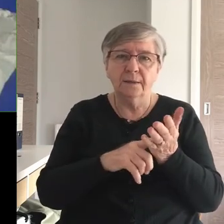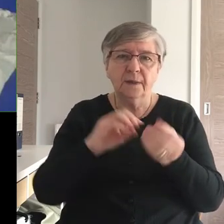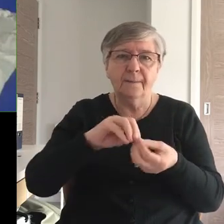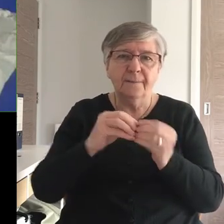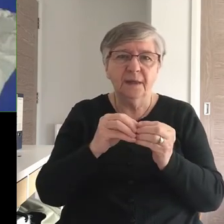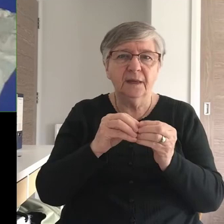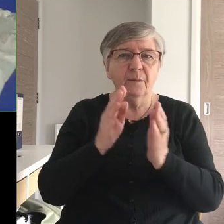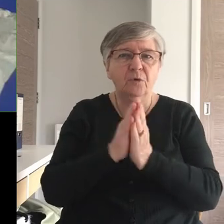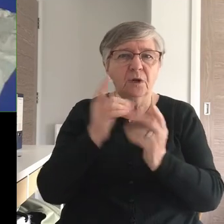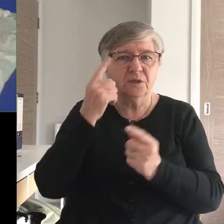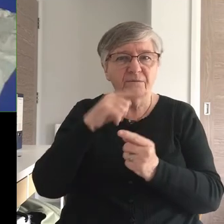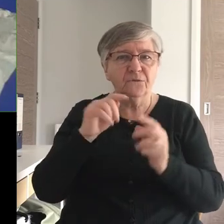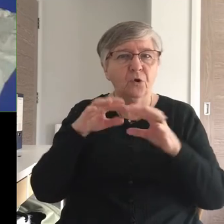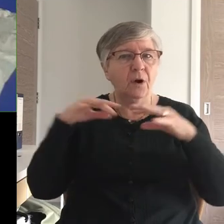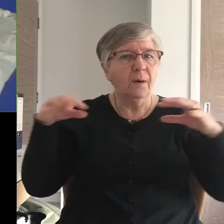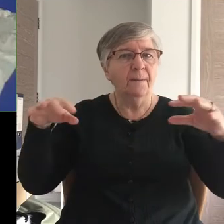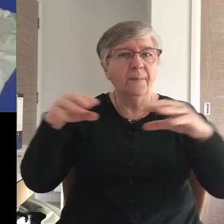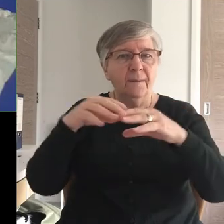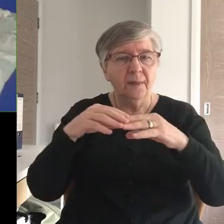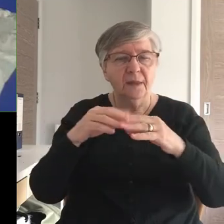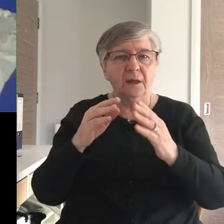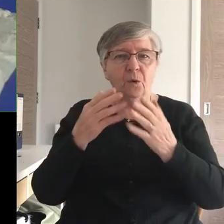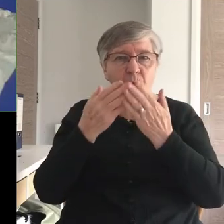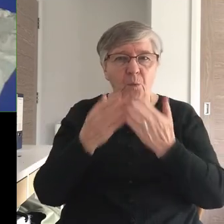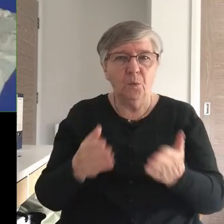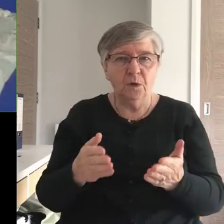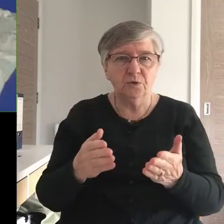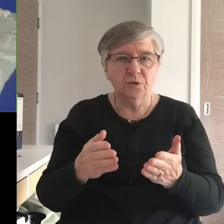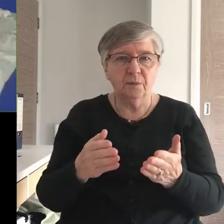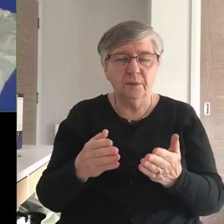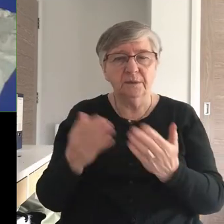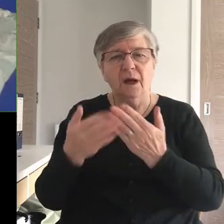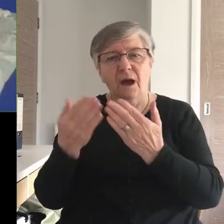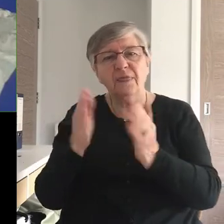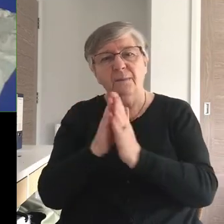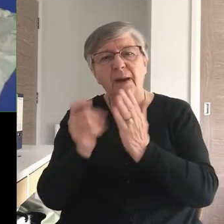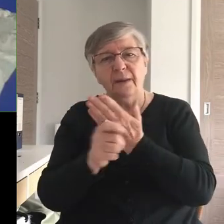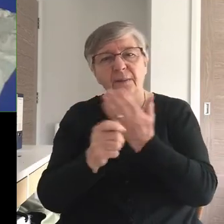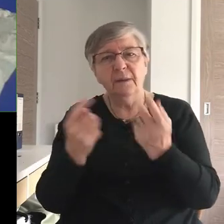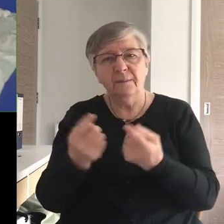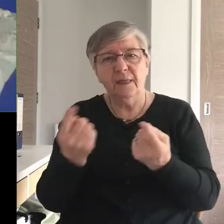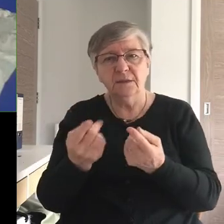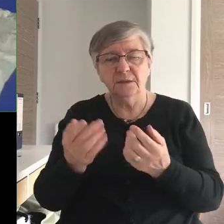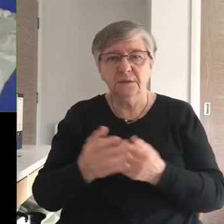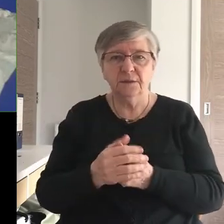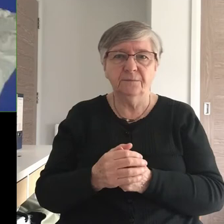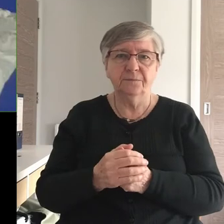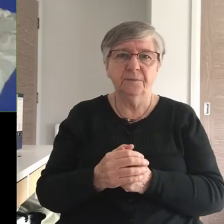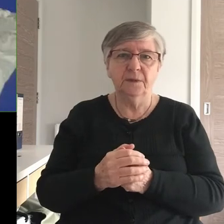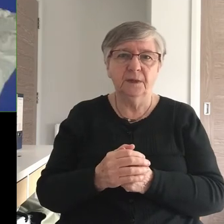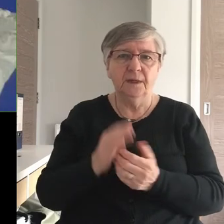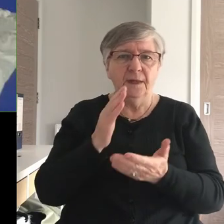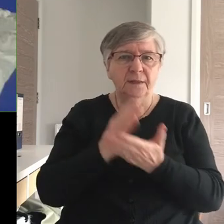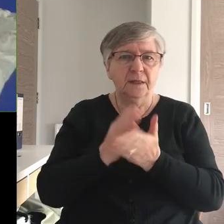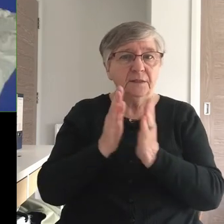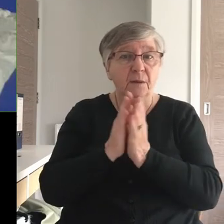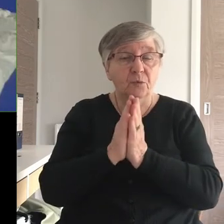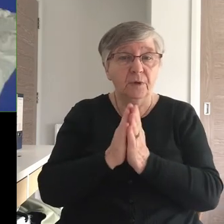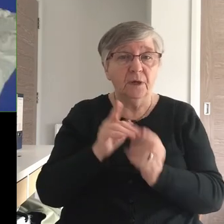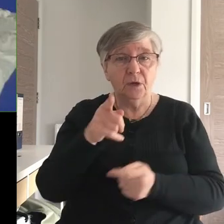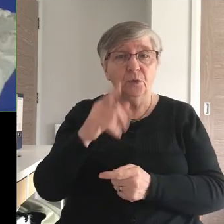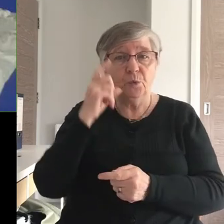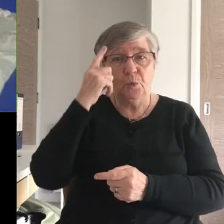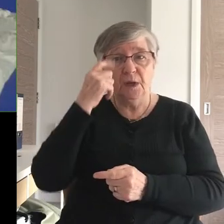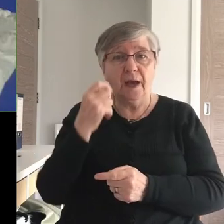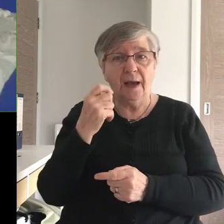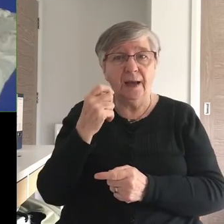Prayers for Public Worship, The Art of Intercession, and from several Bible passages. It is a prayer where you